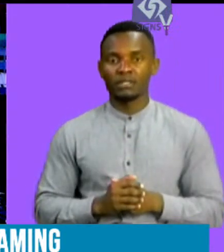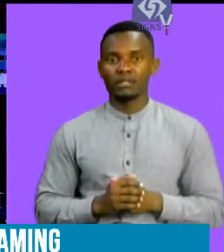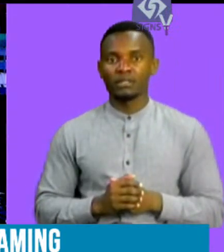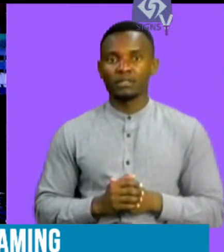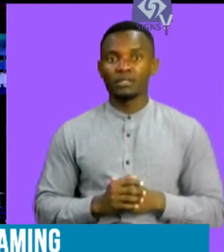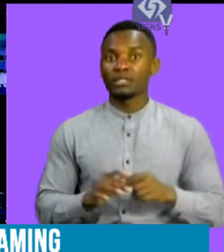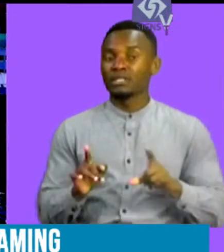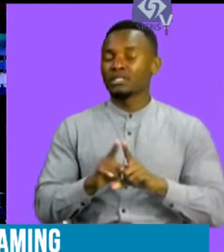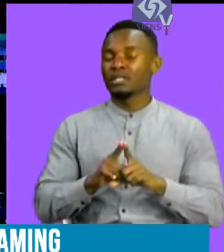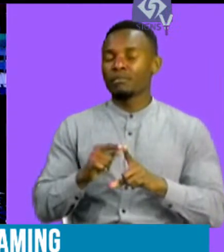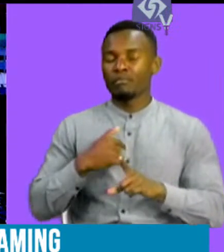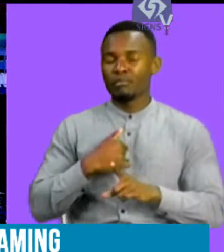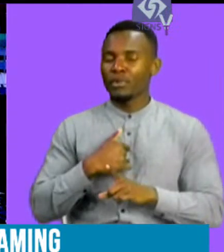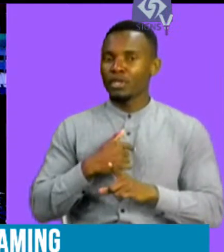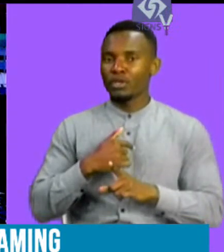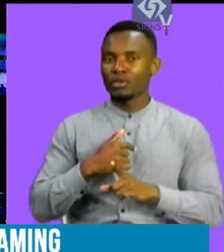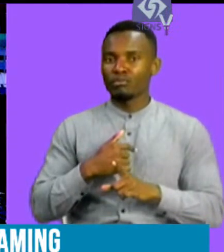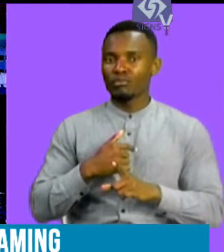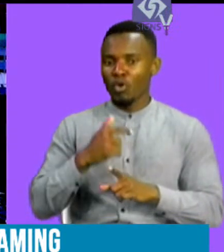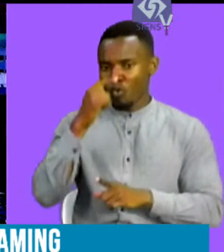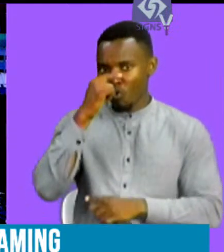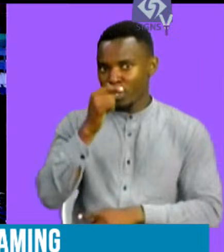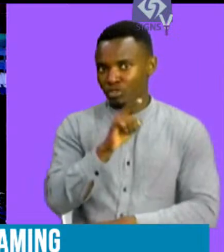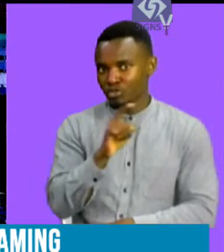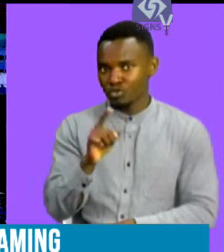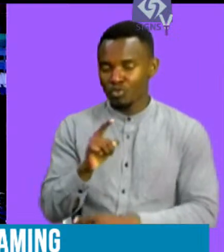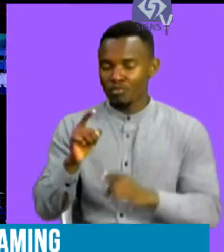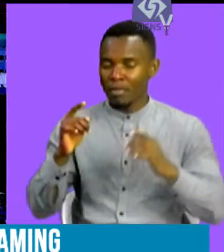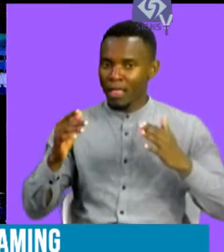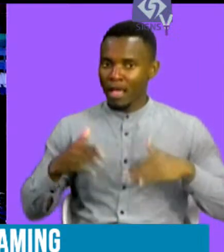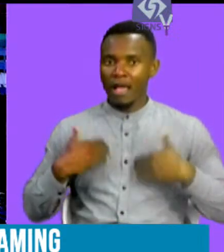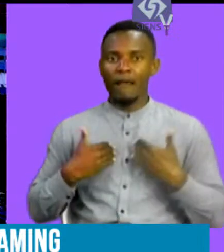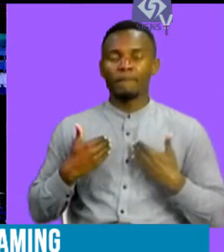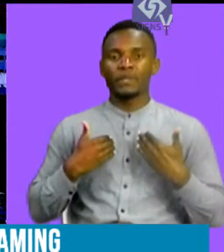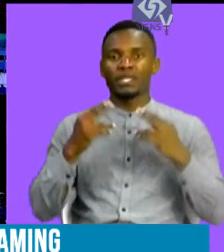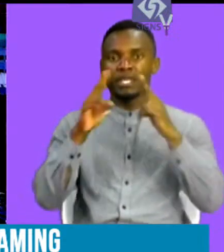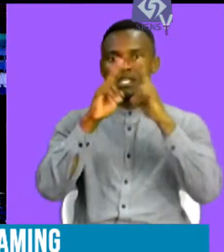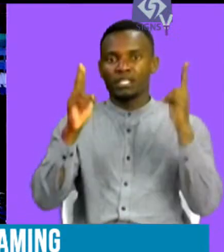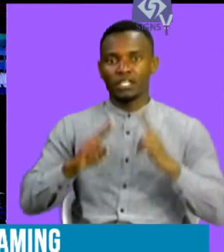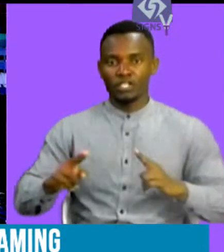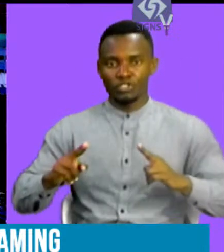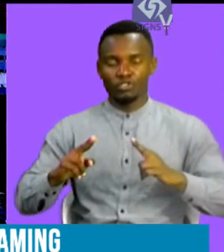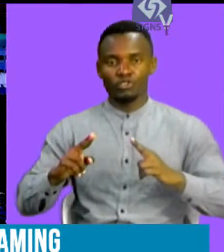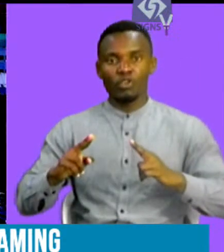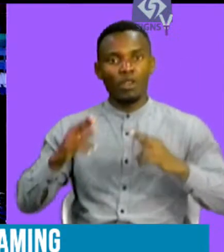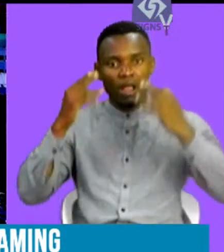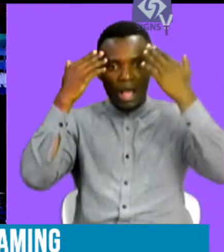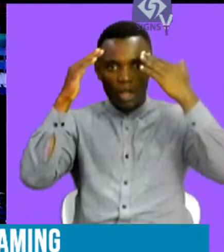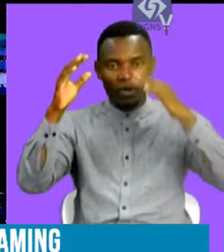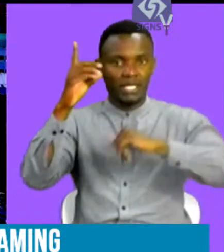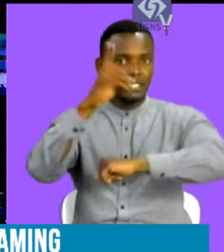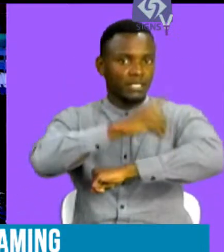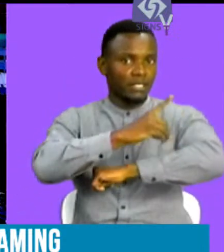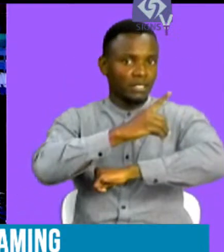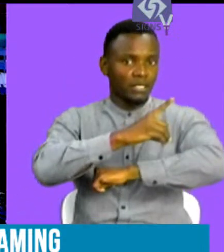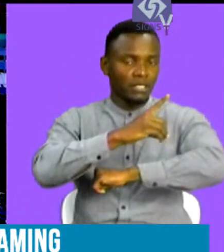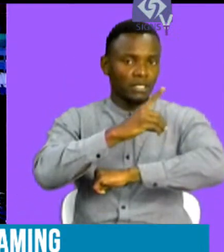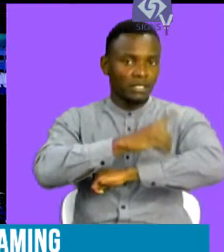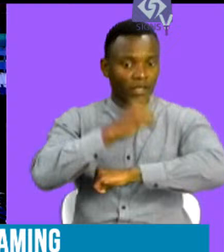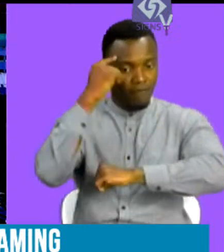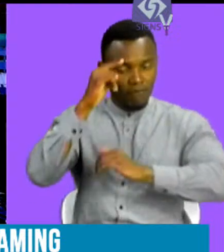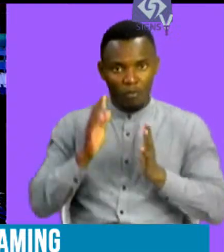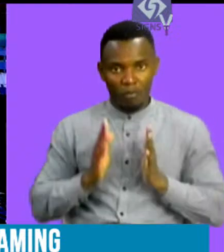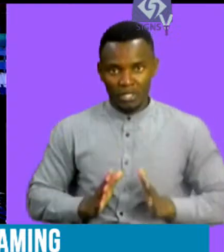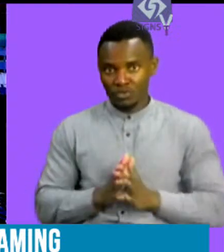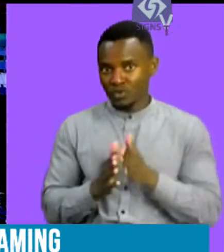who is watching a happy International Disability Awareness Day, and I hope that you've been able to stay true to